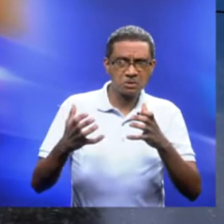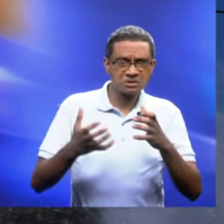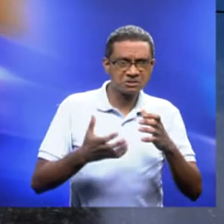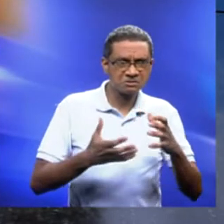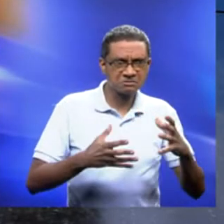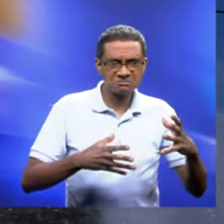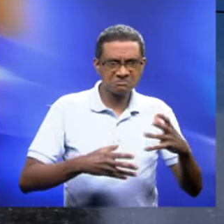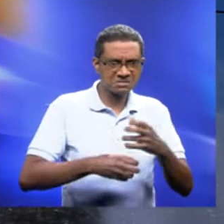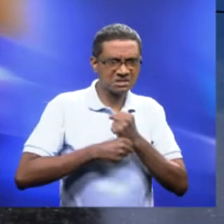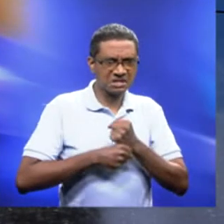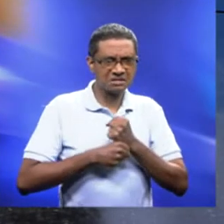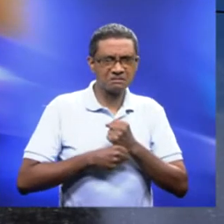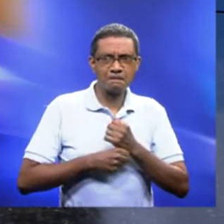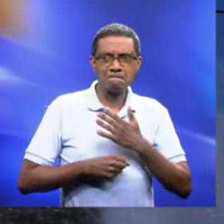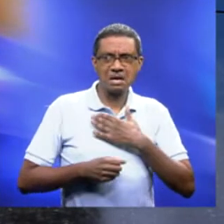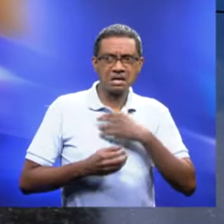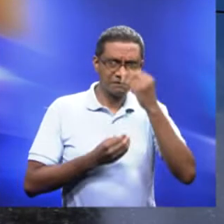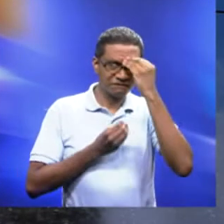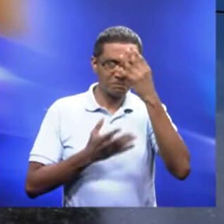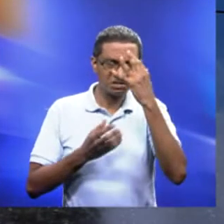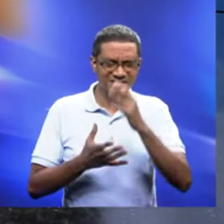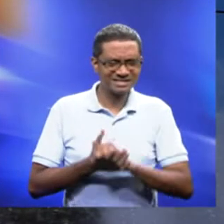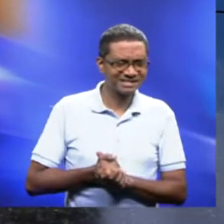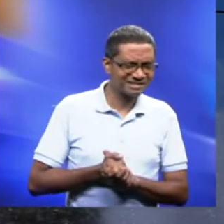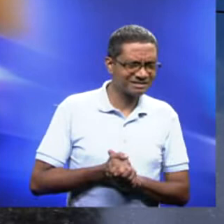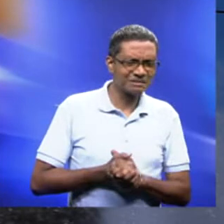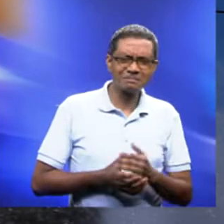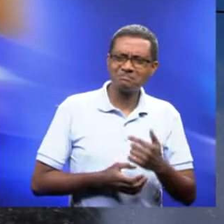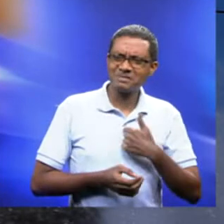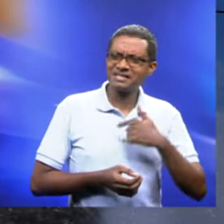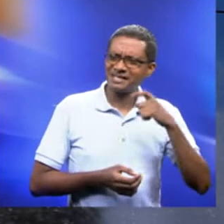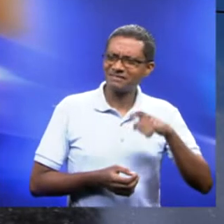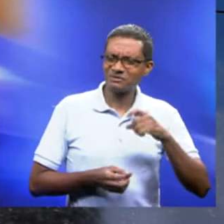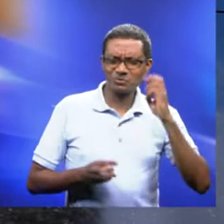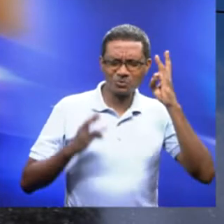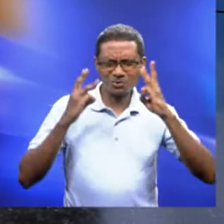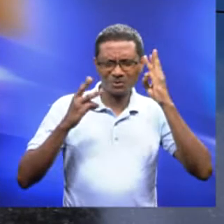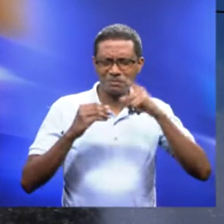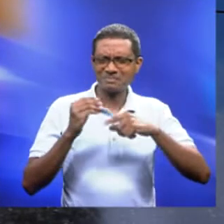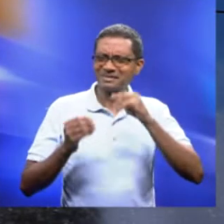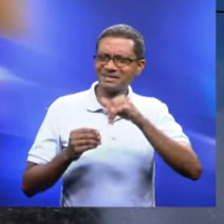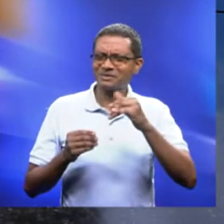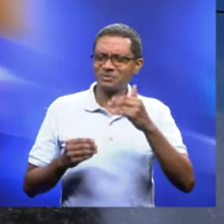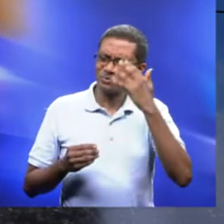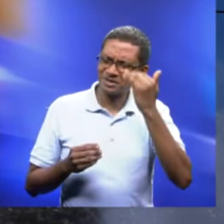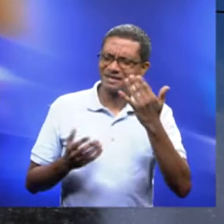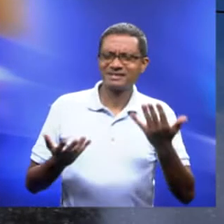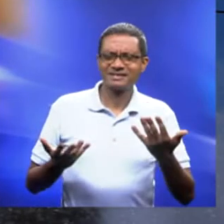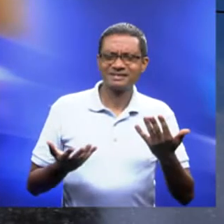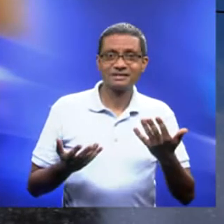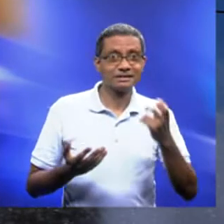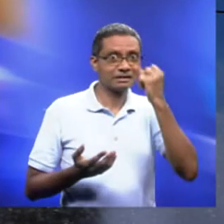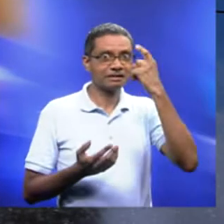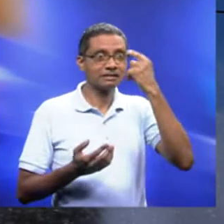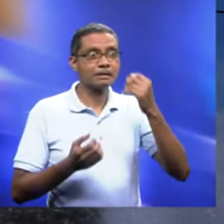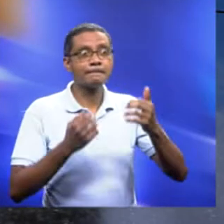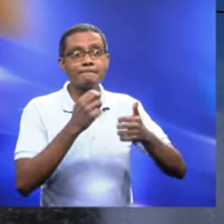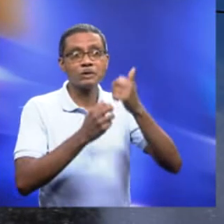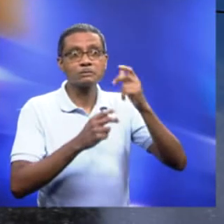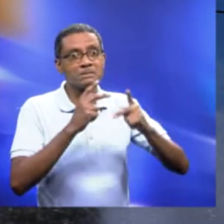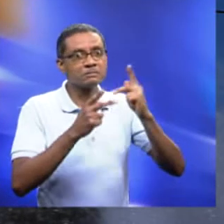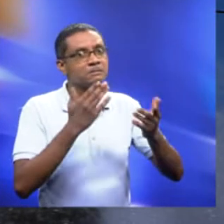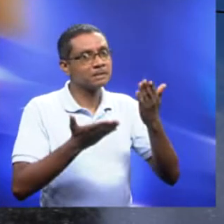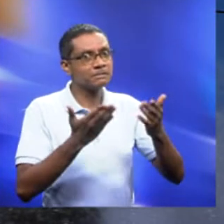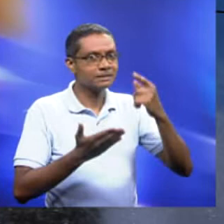provider protecting me? Those are some of the natural inclinations of consumers. Mm-hmm. I pay for a